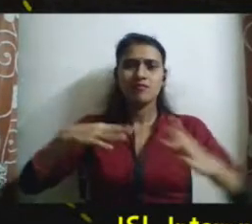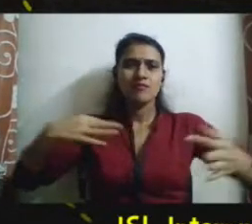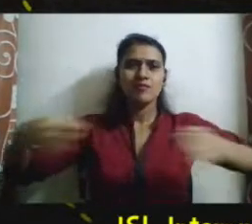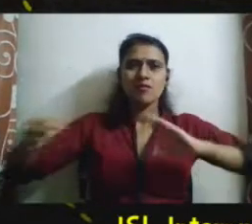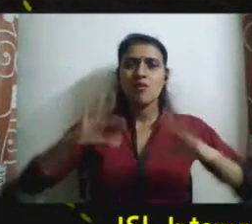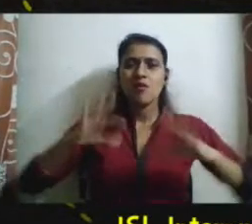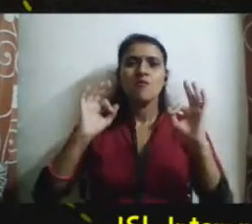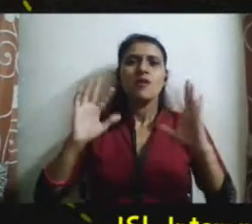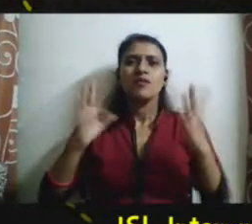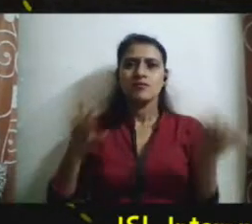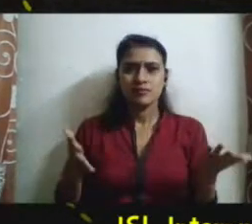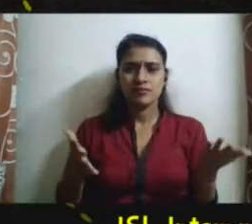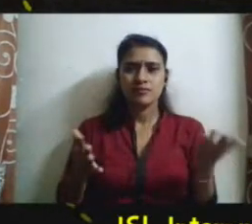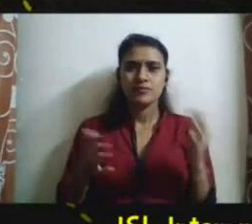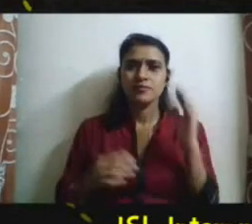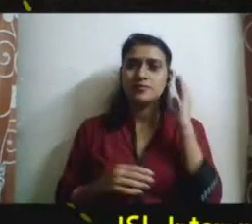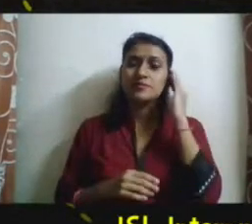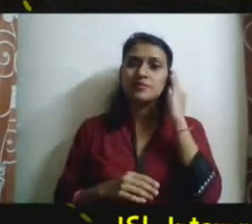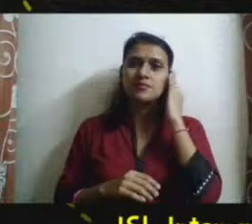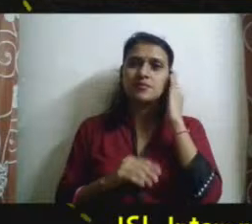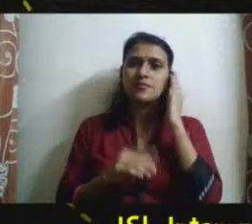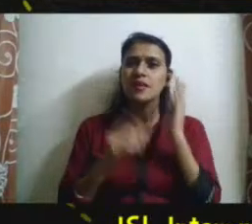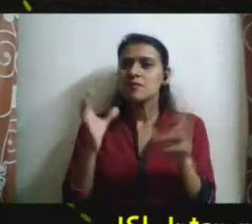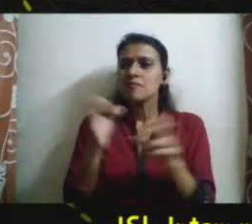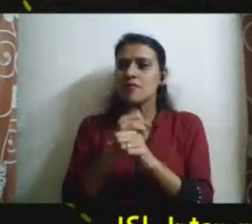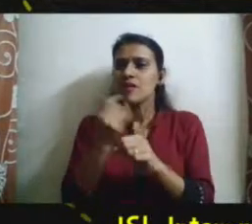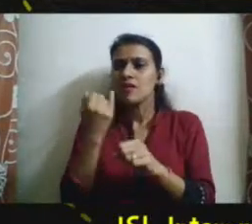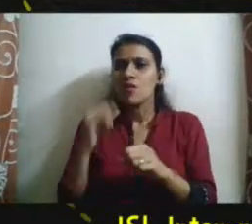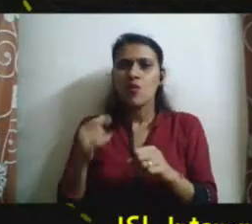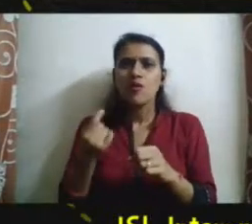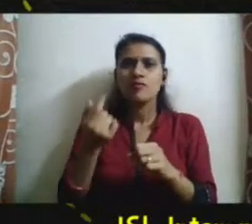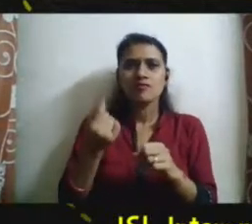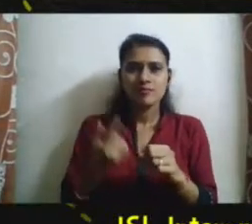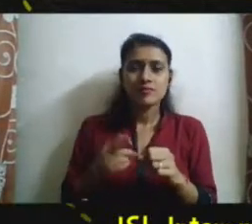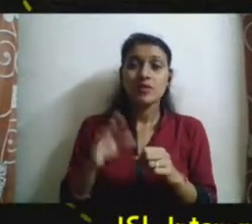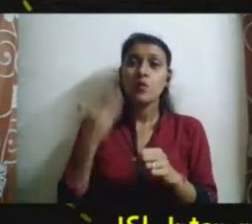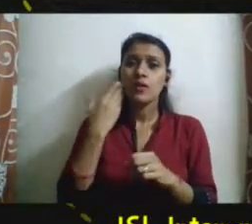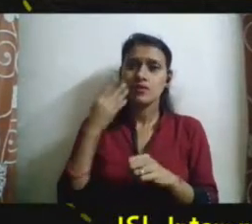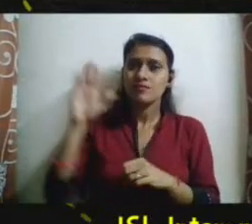perform. But he was invited evidently to